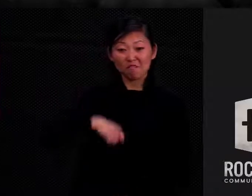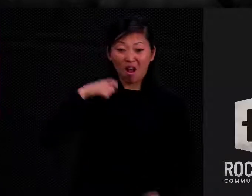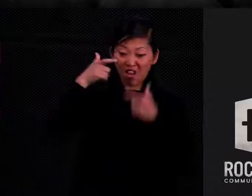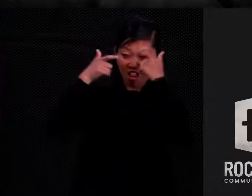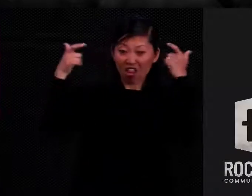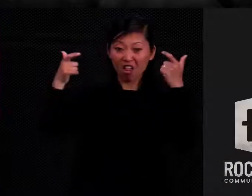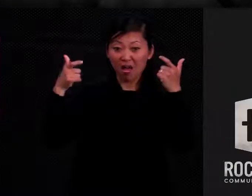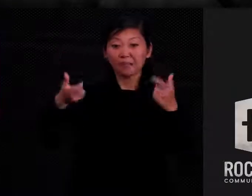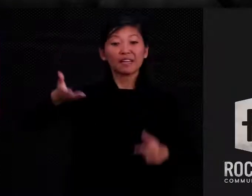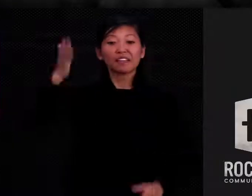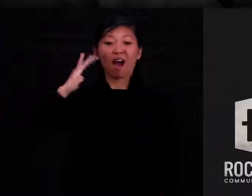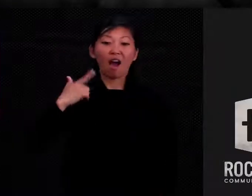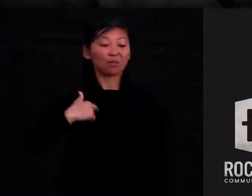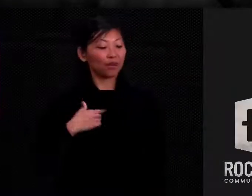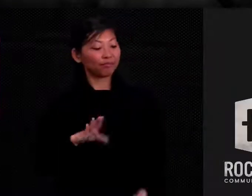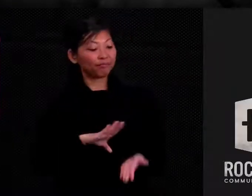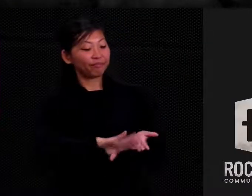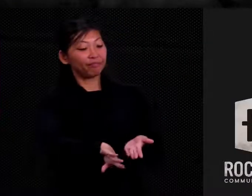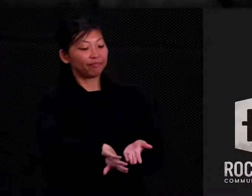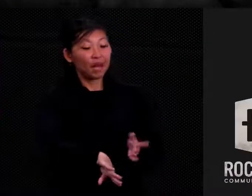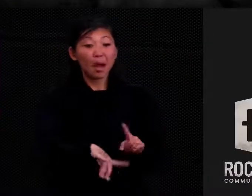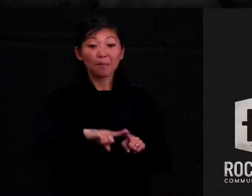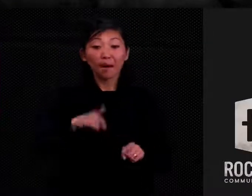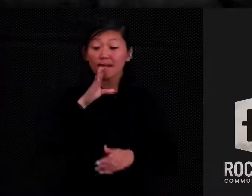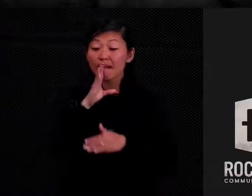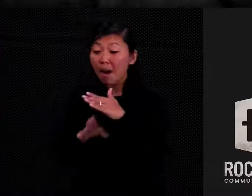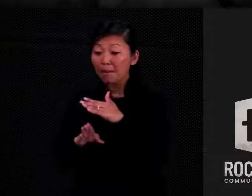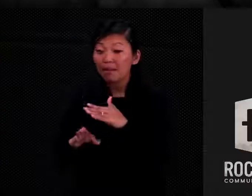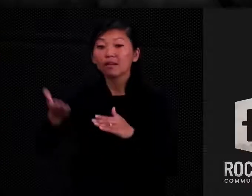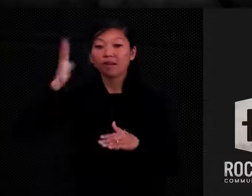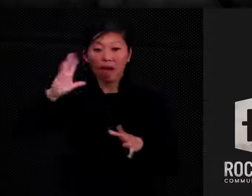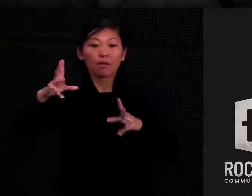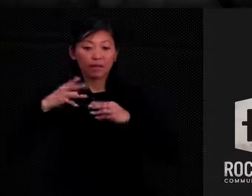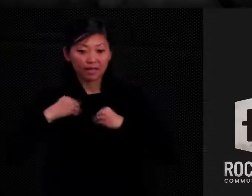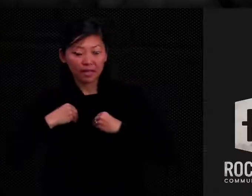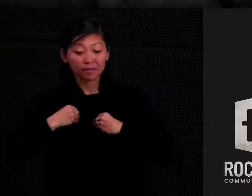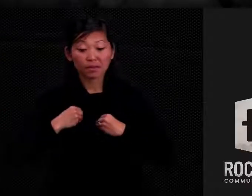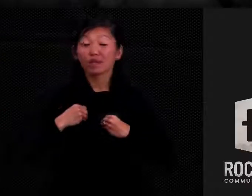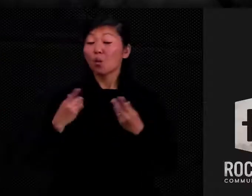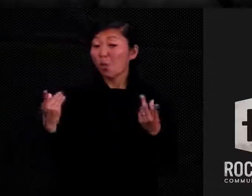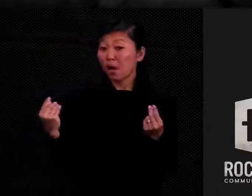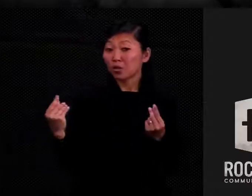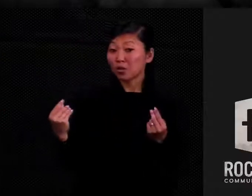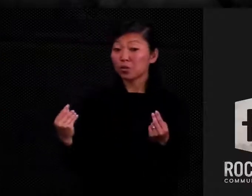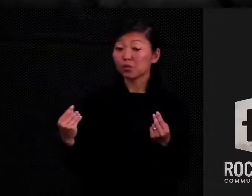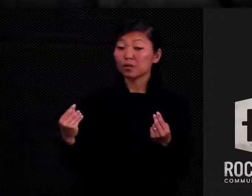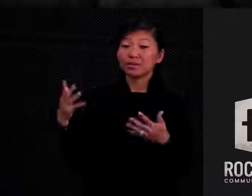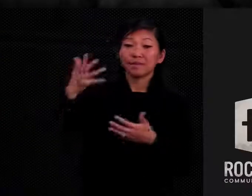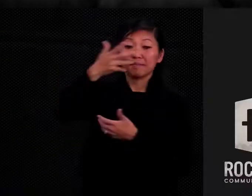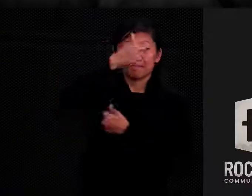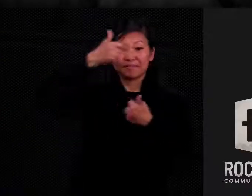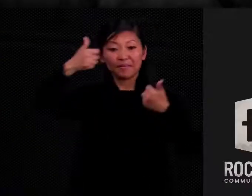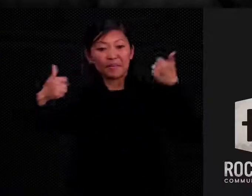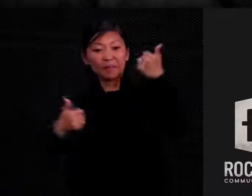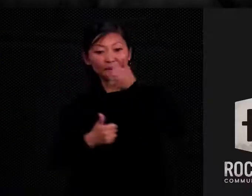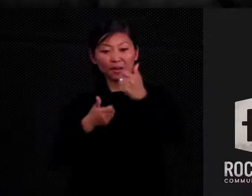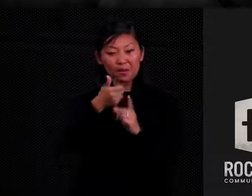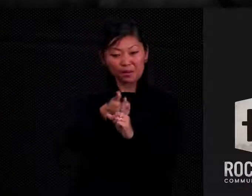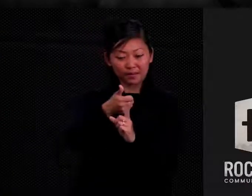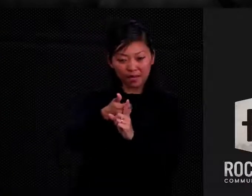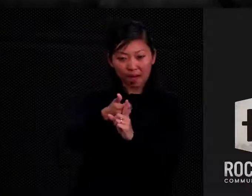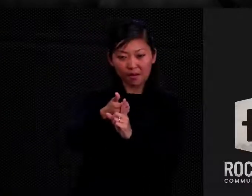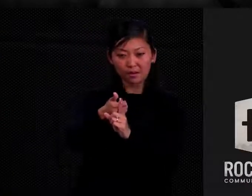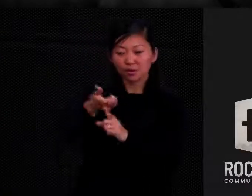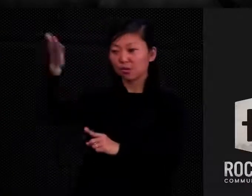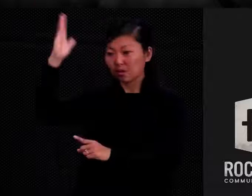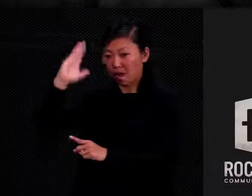but gives grace to the humble. Submit yourselves, therefore, to God. Resist the devil, and he will flee from you.